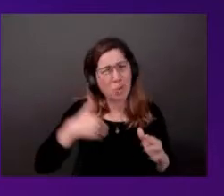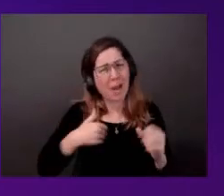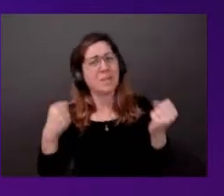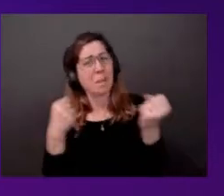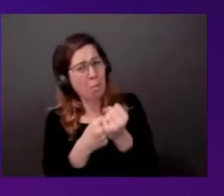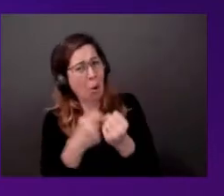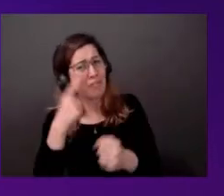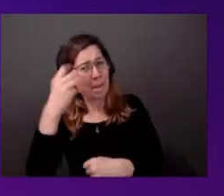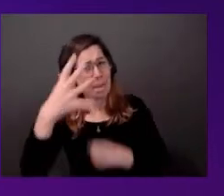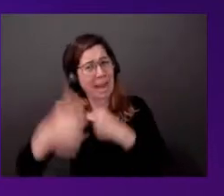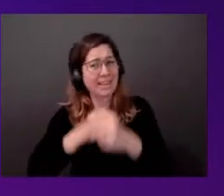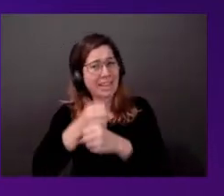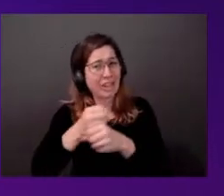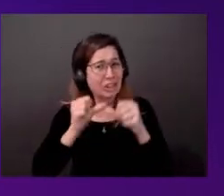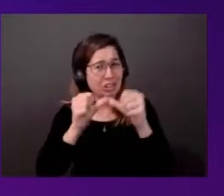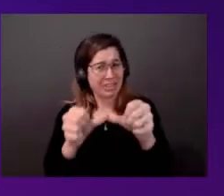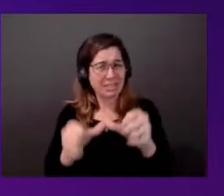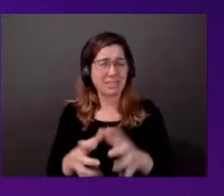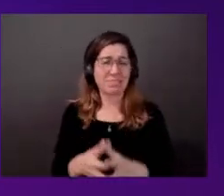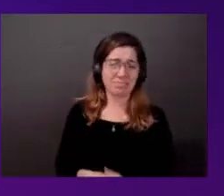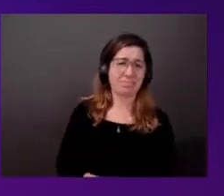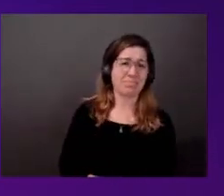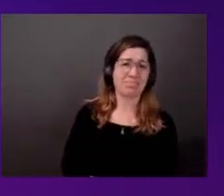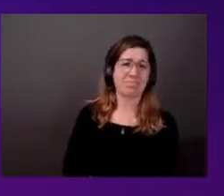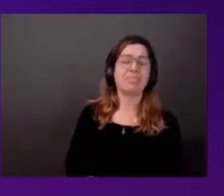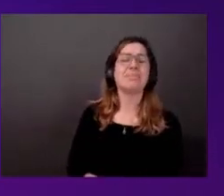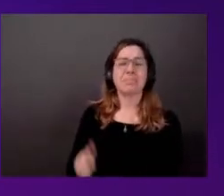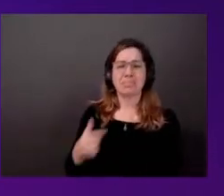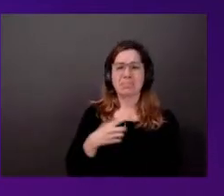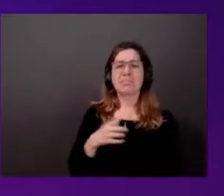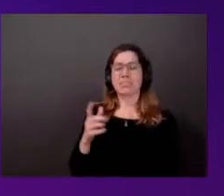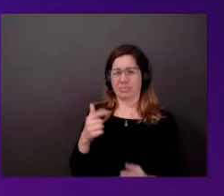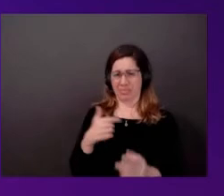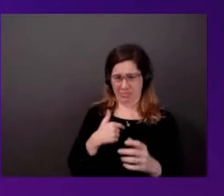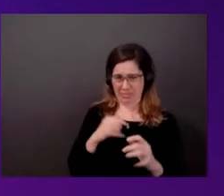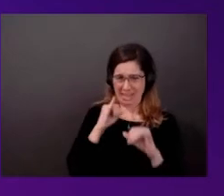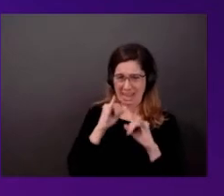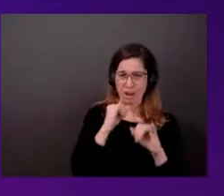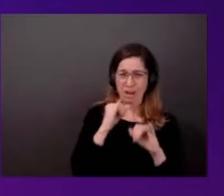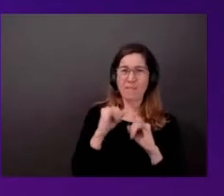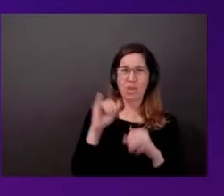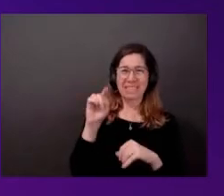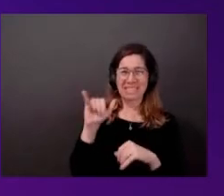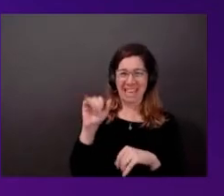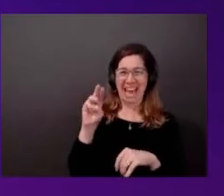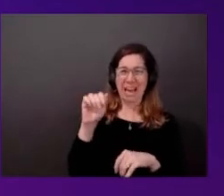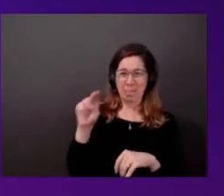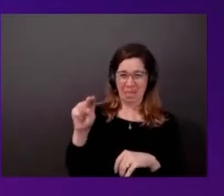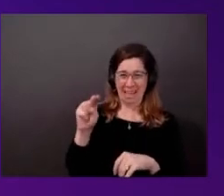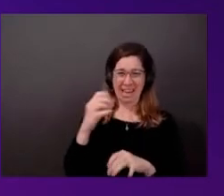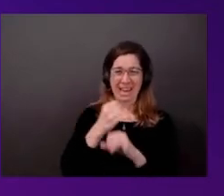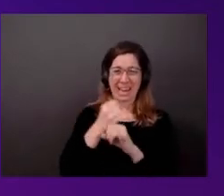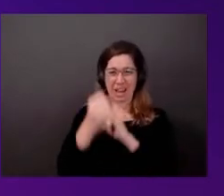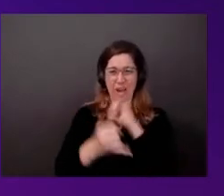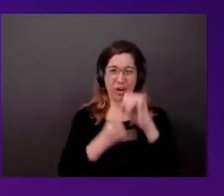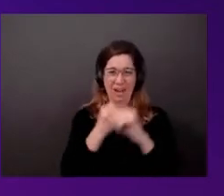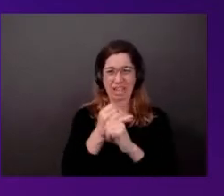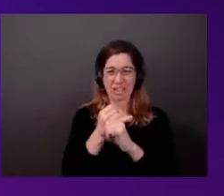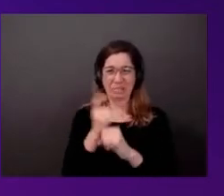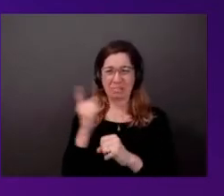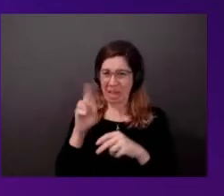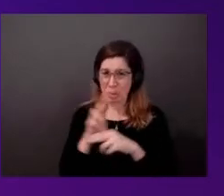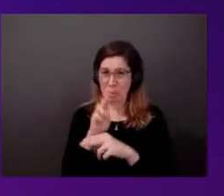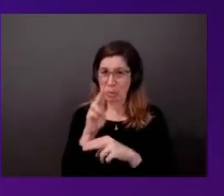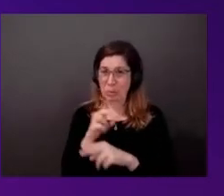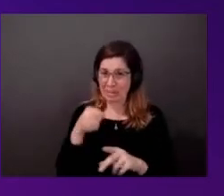Earlier, I had the opportunity to speak with Tyman International on their use of AWS IoT to build a wide range of home security products. Now